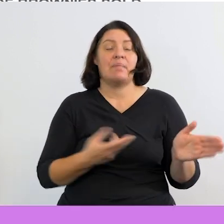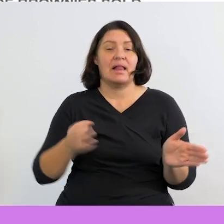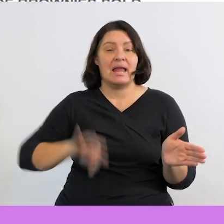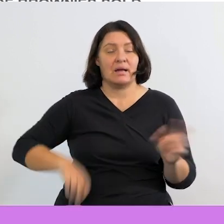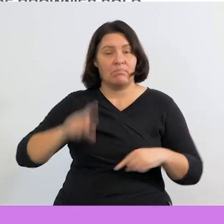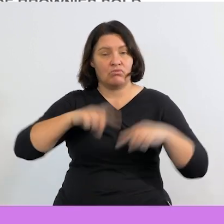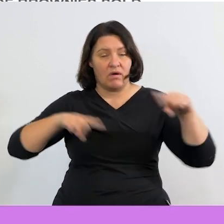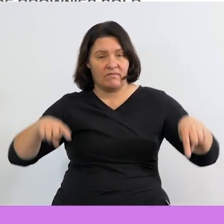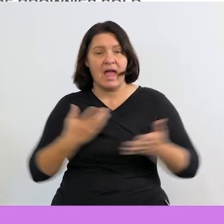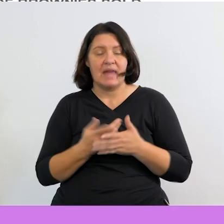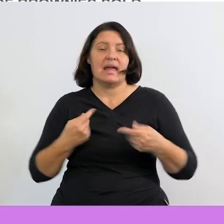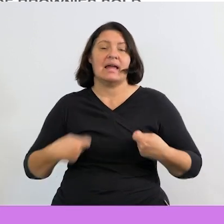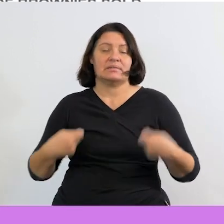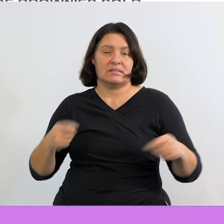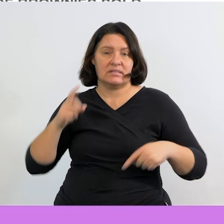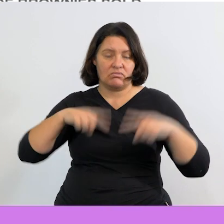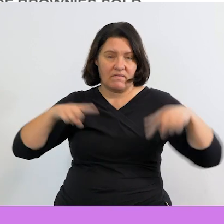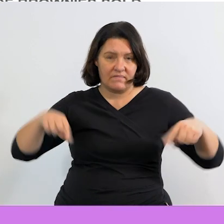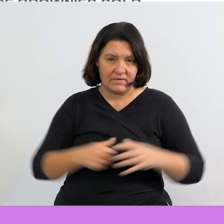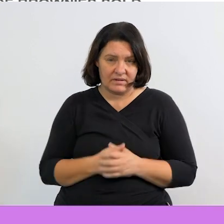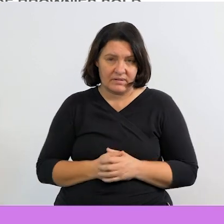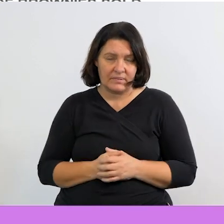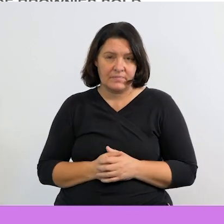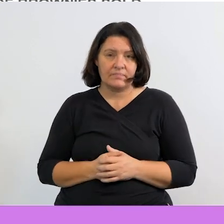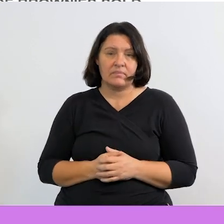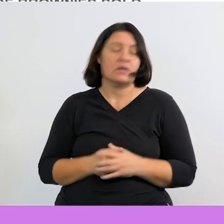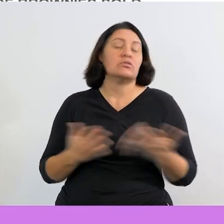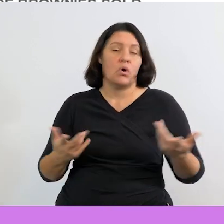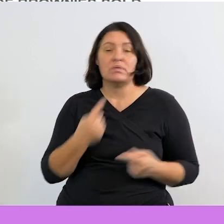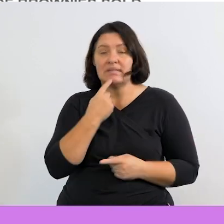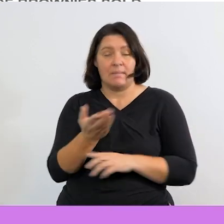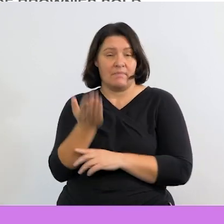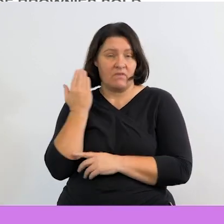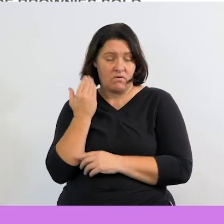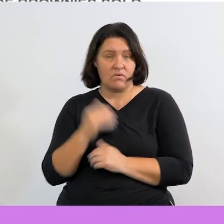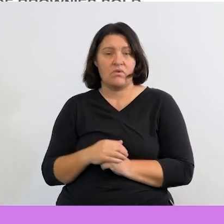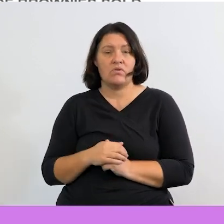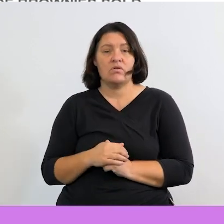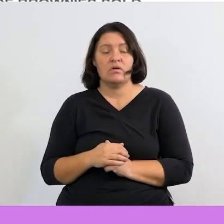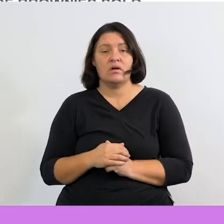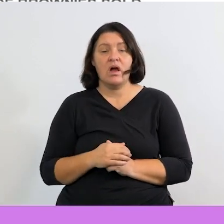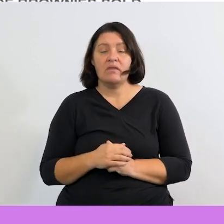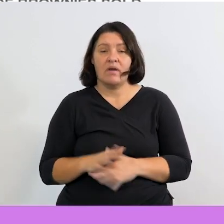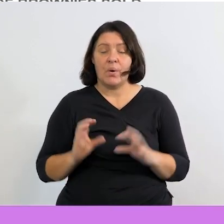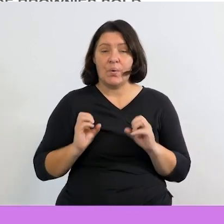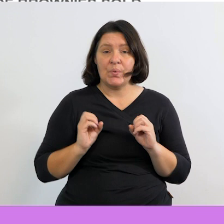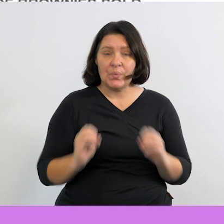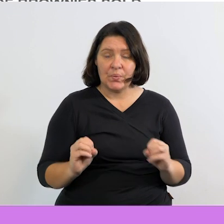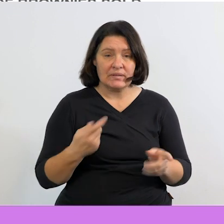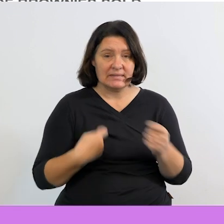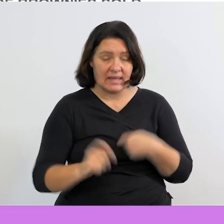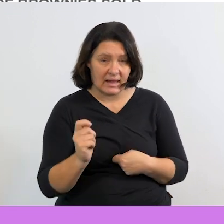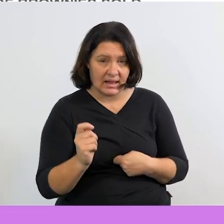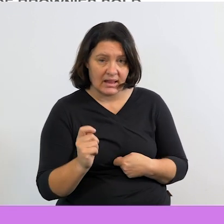label the income graph and the expense graph. Right, so as I did previously, said if there's